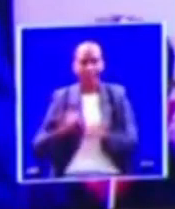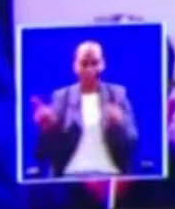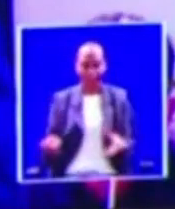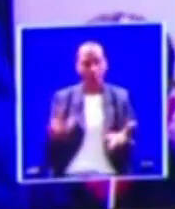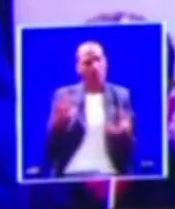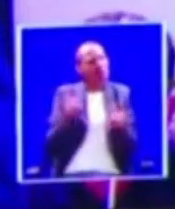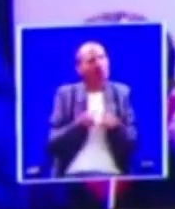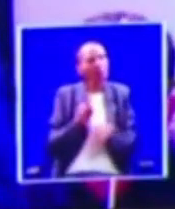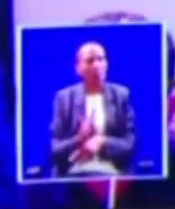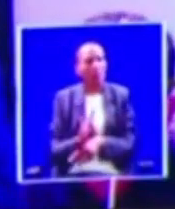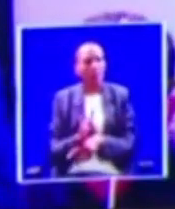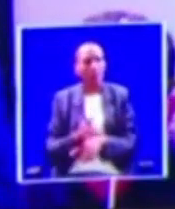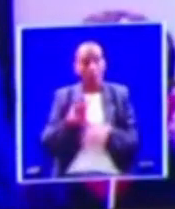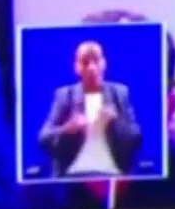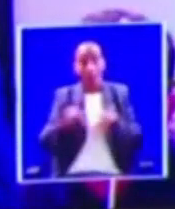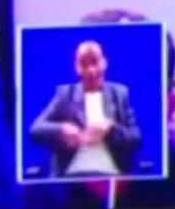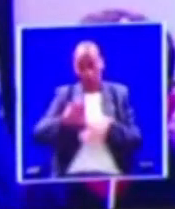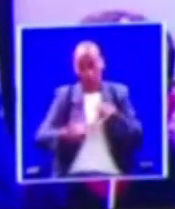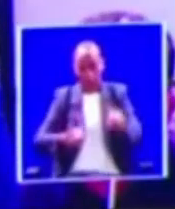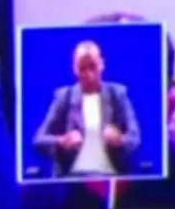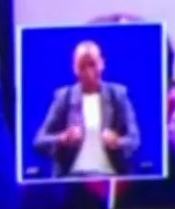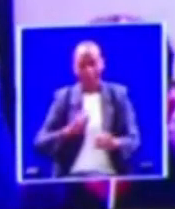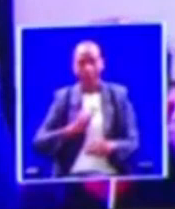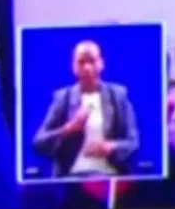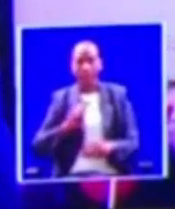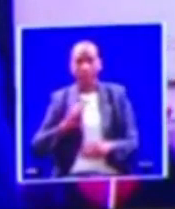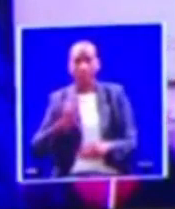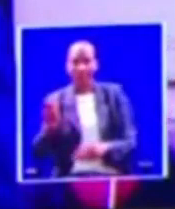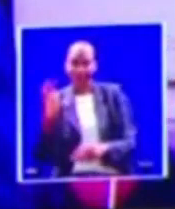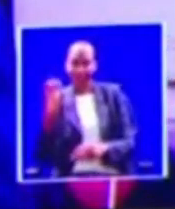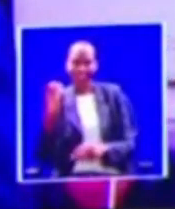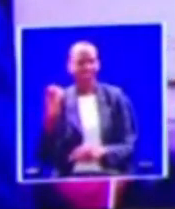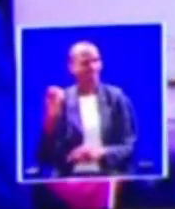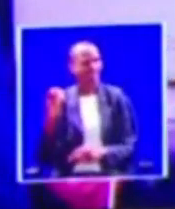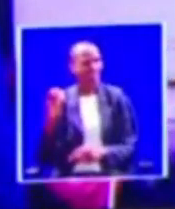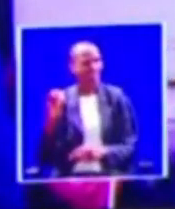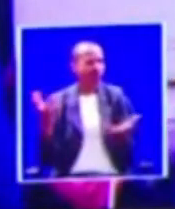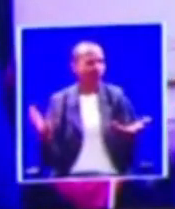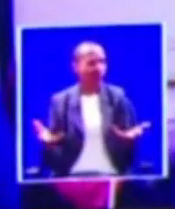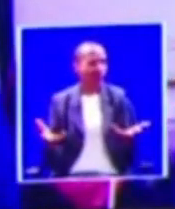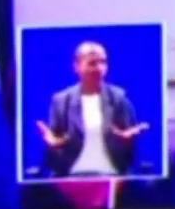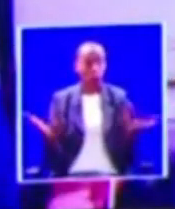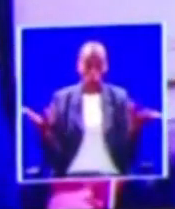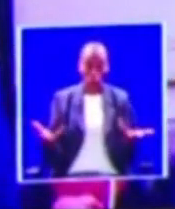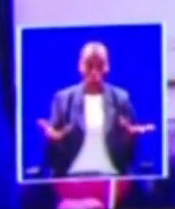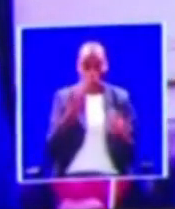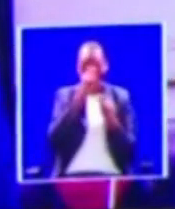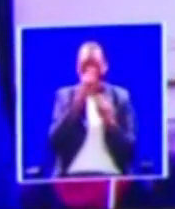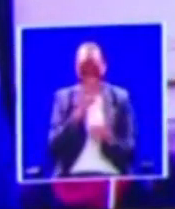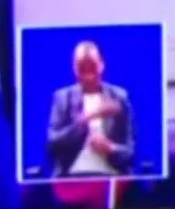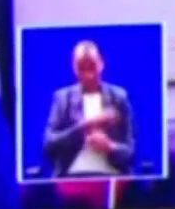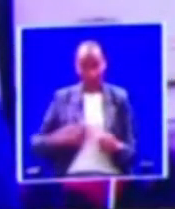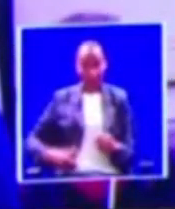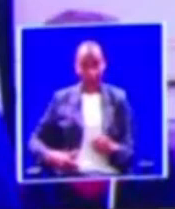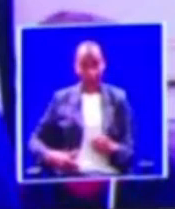is actually compensation at nul value. Nou, achtbare president,